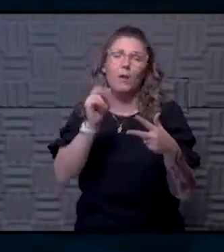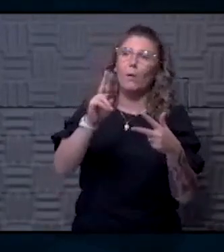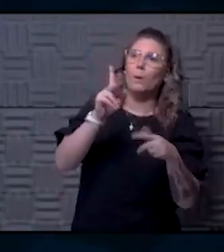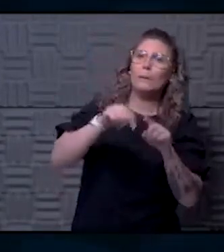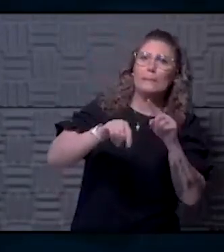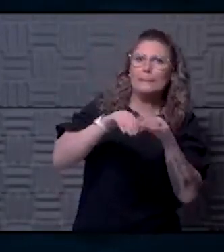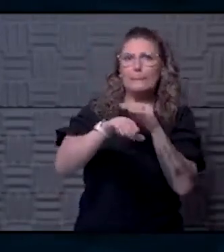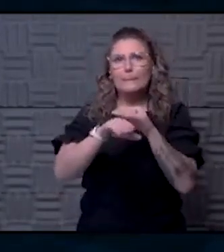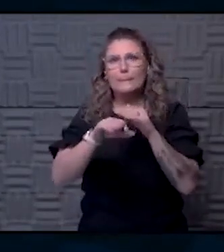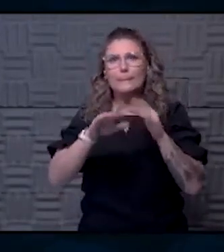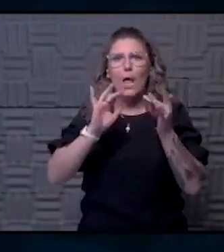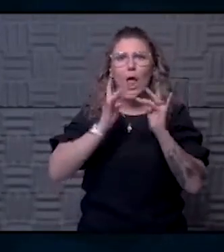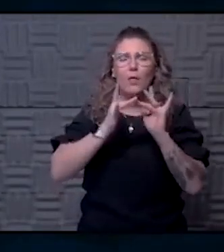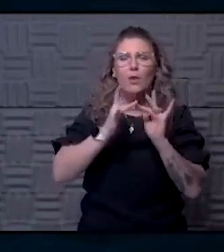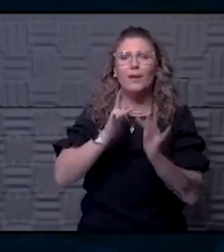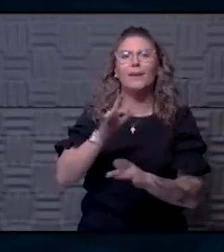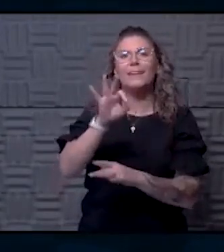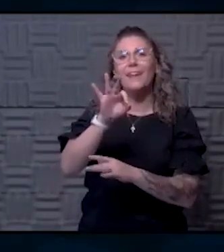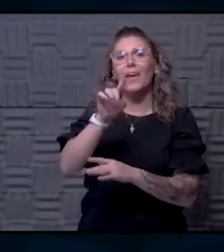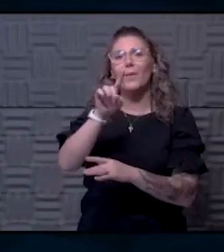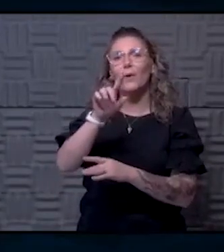can't get online, call